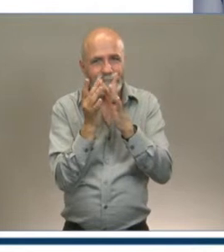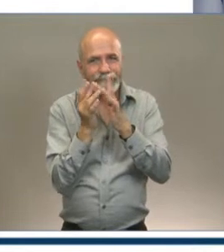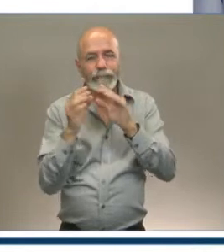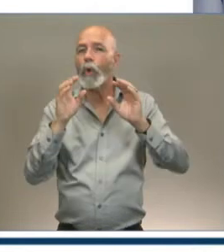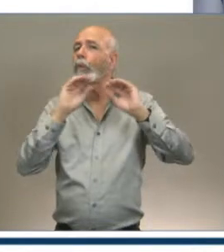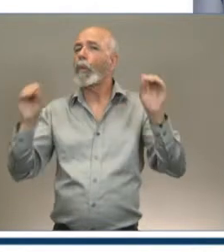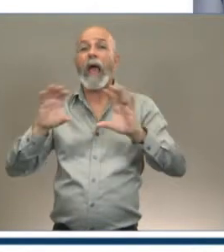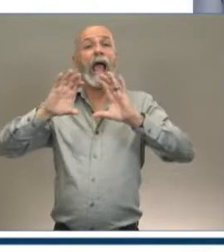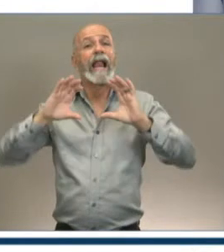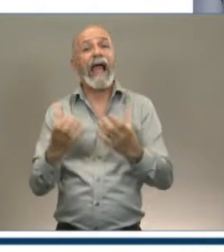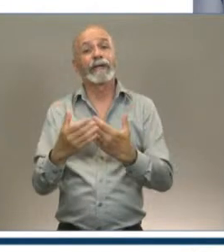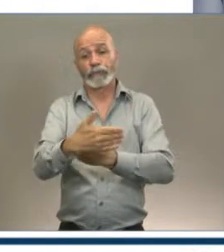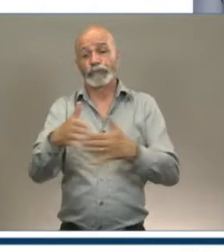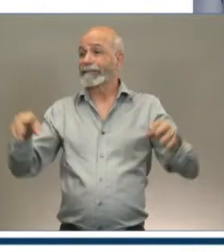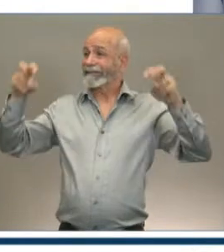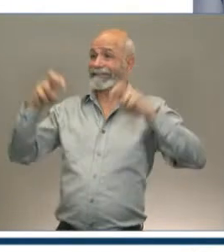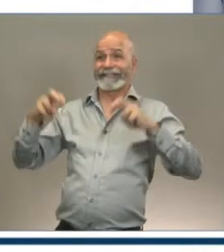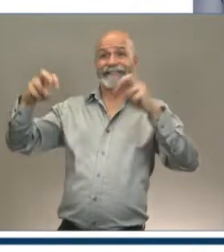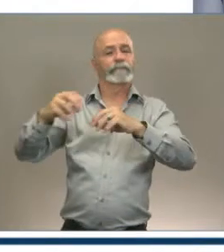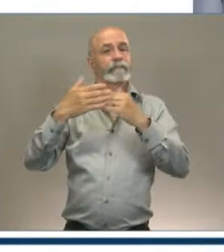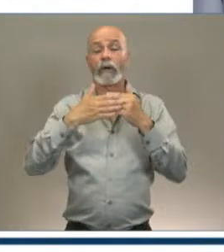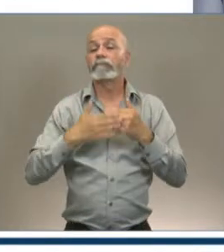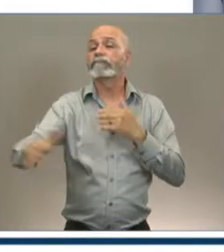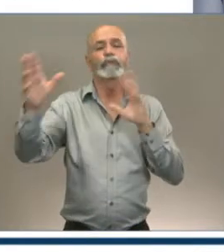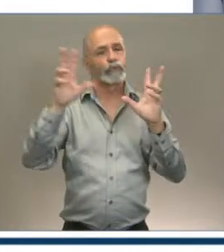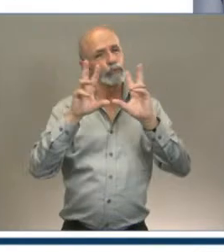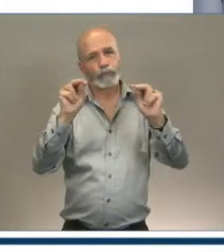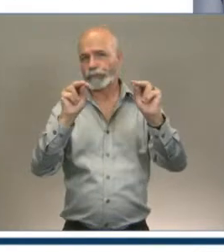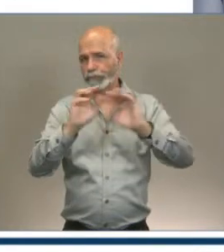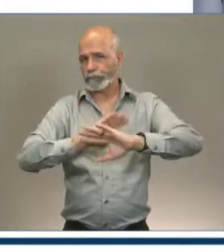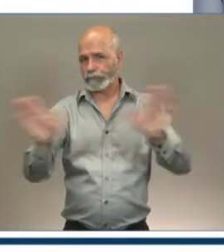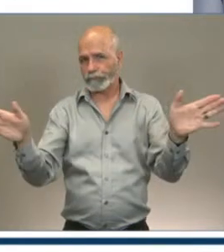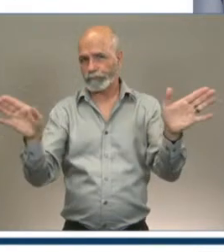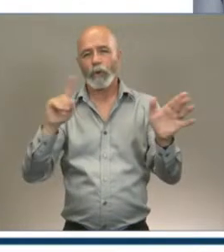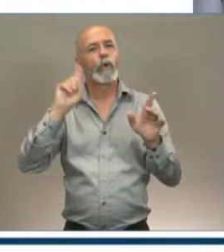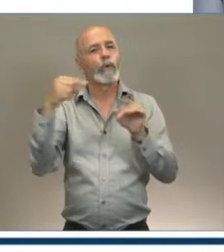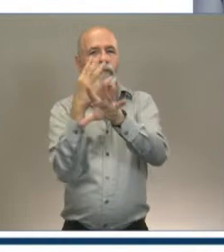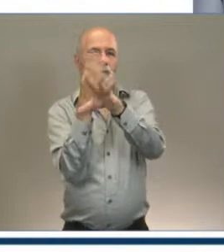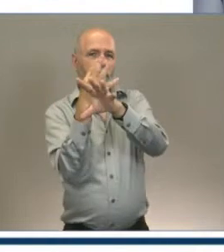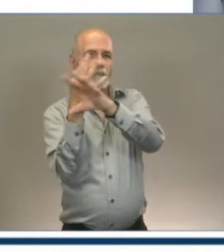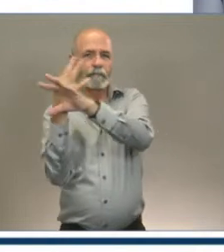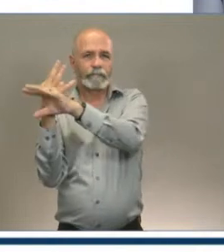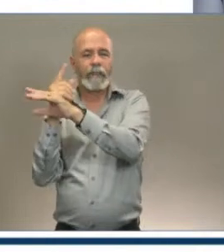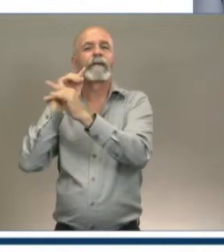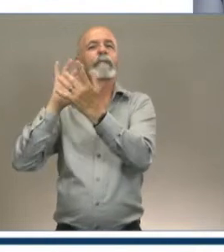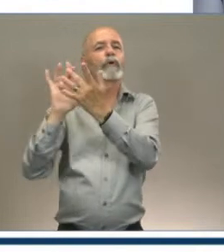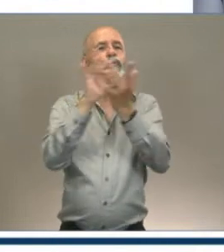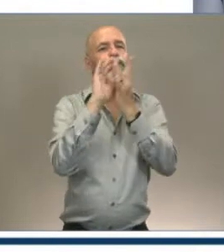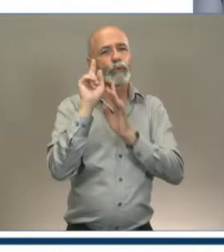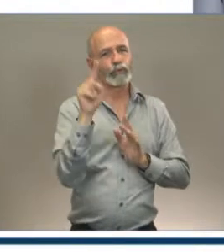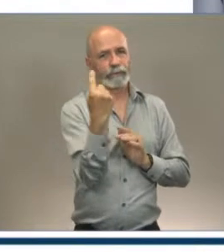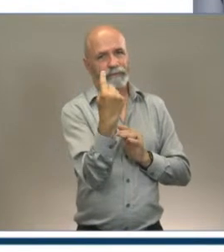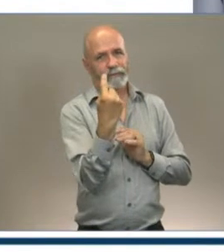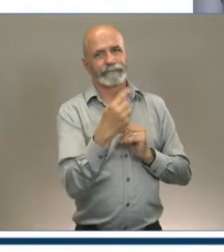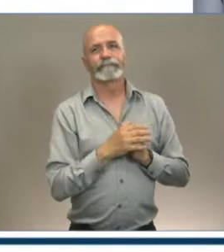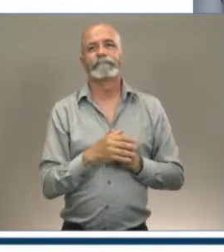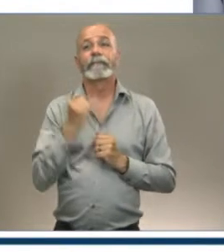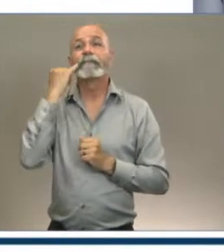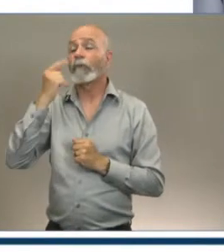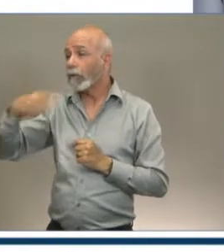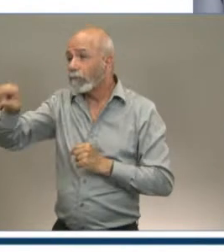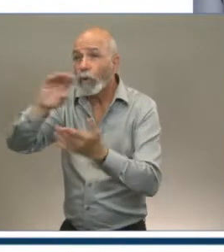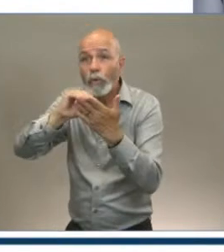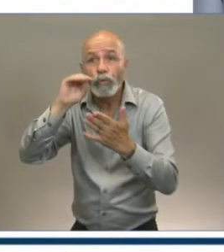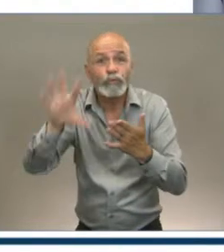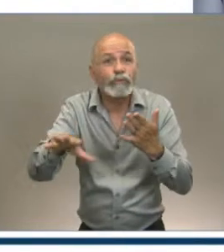rest of the school year in the classroom. Everyone will continue to use the online learning. So to the students, I know that's